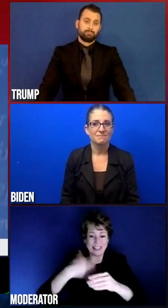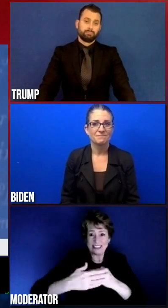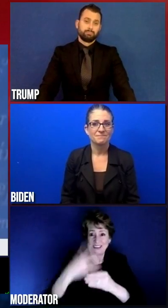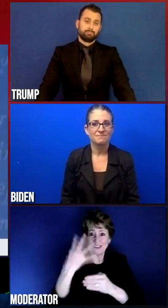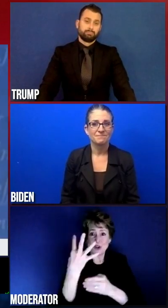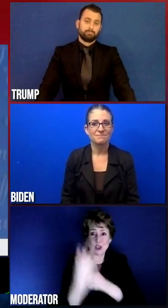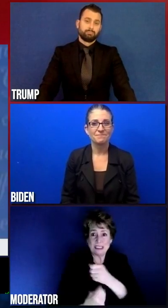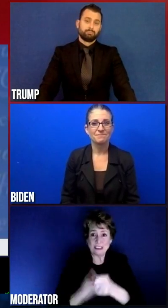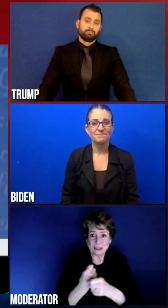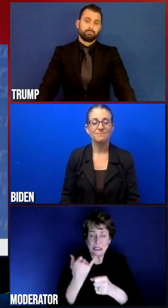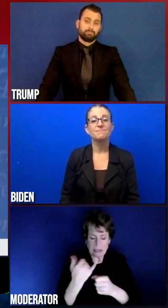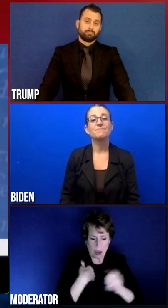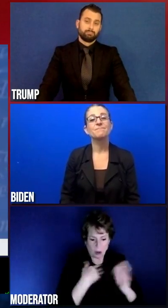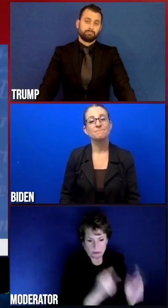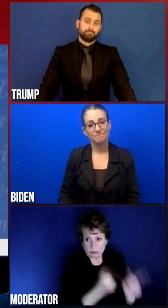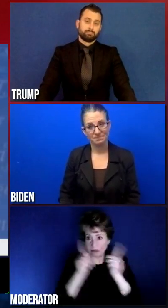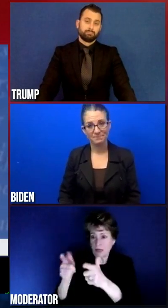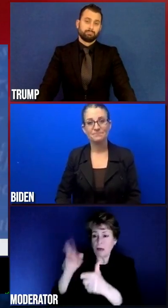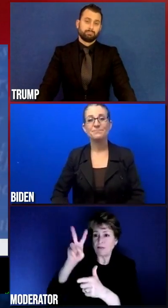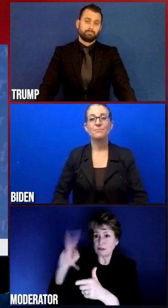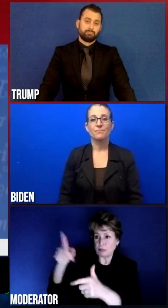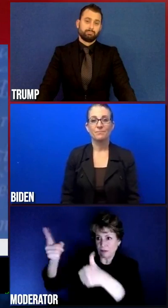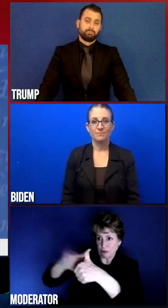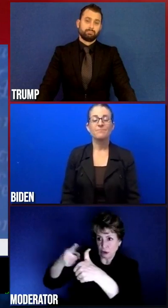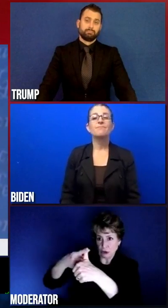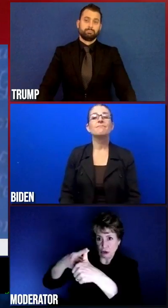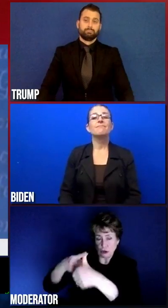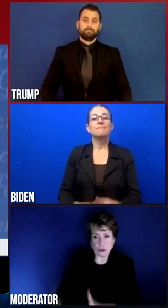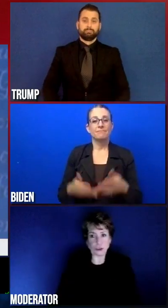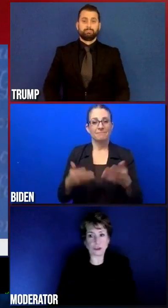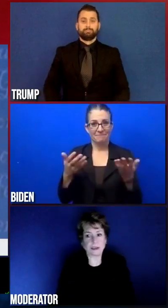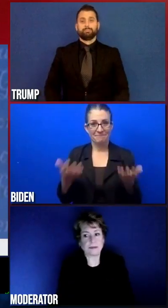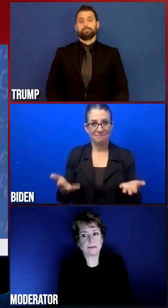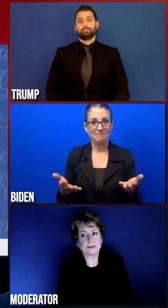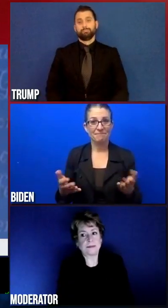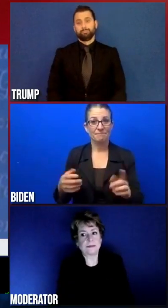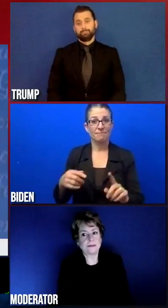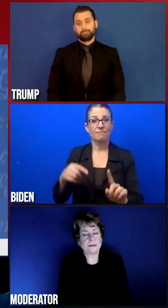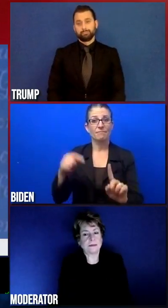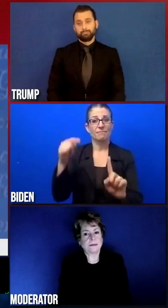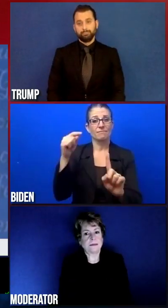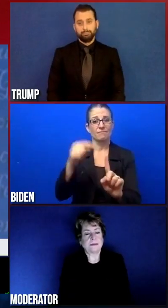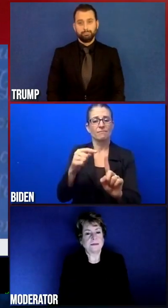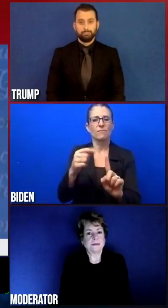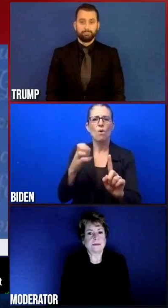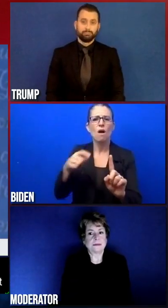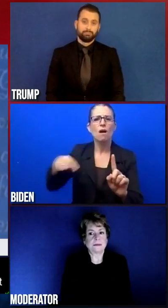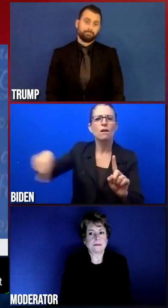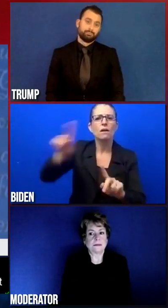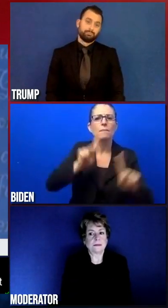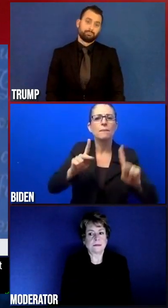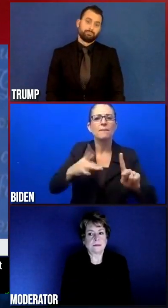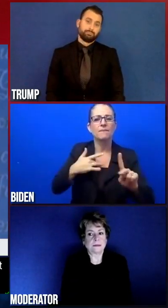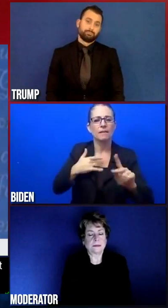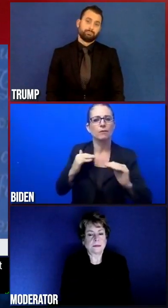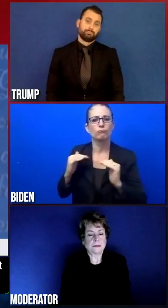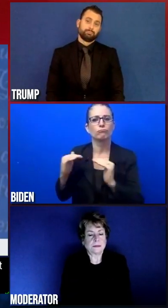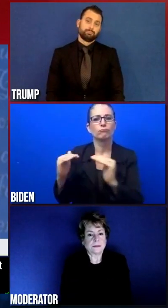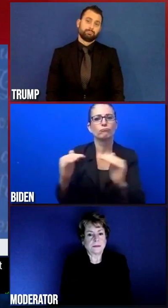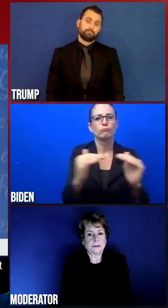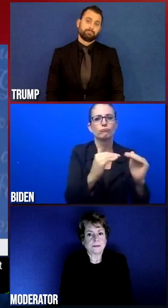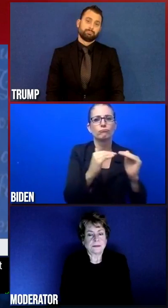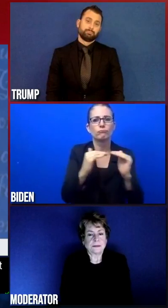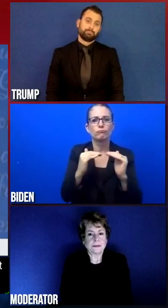It's about equity and equality. It's about decency. It's about the Constitution. And we have never walked away